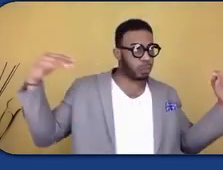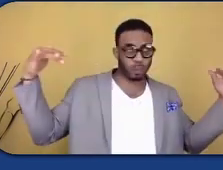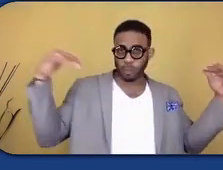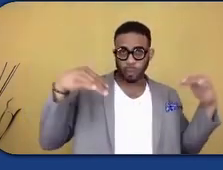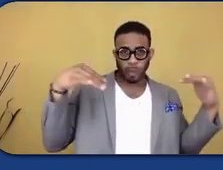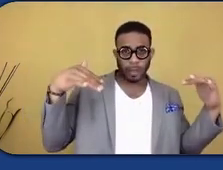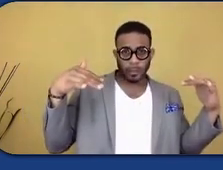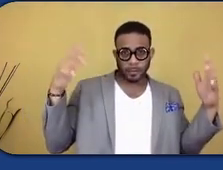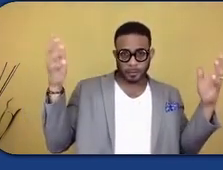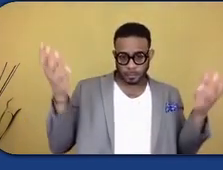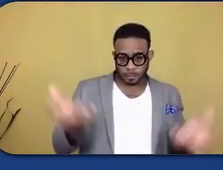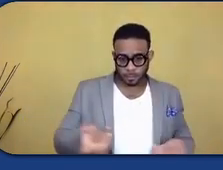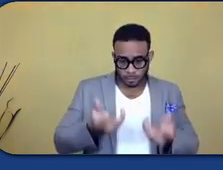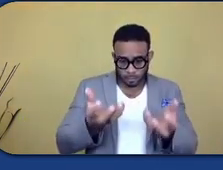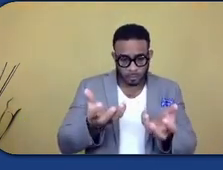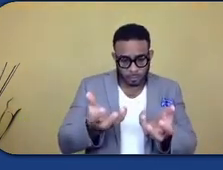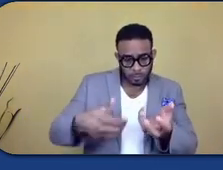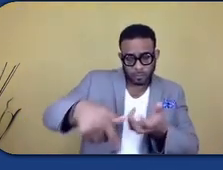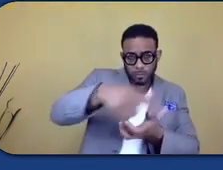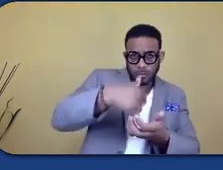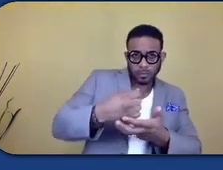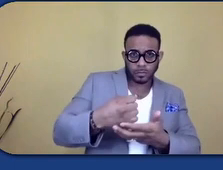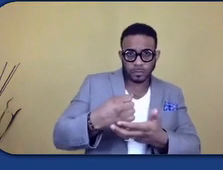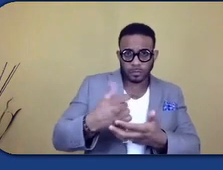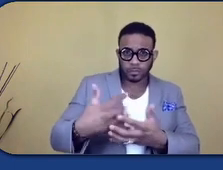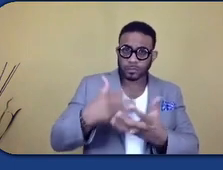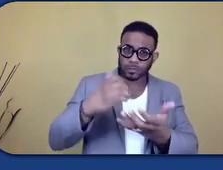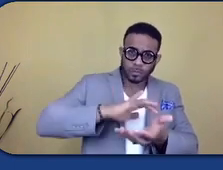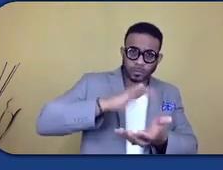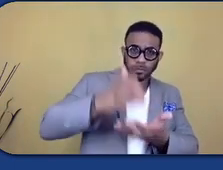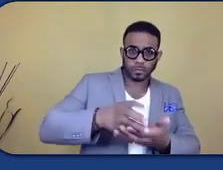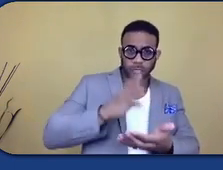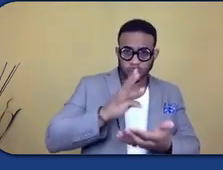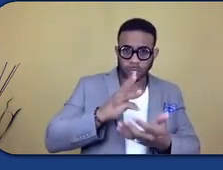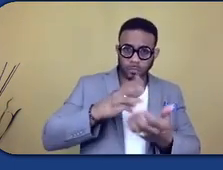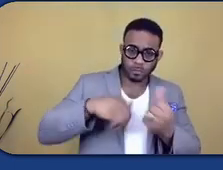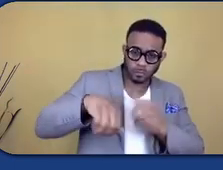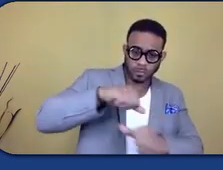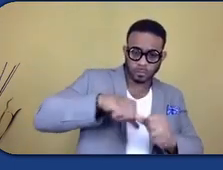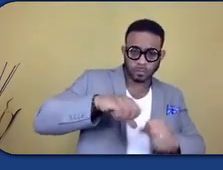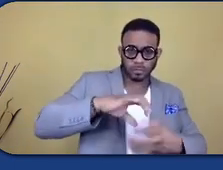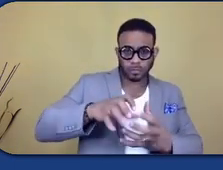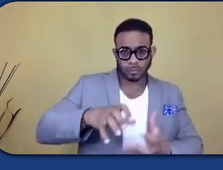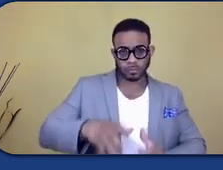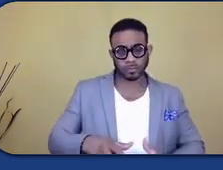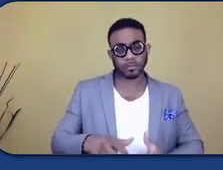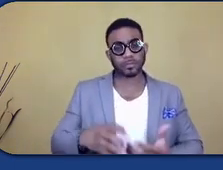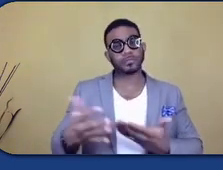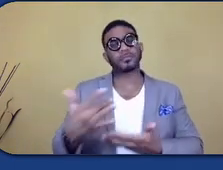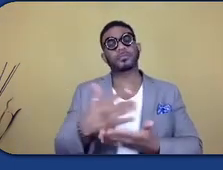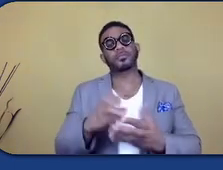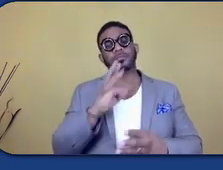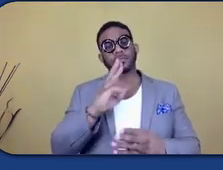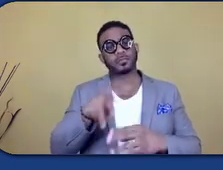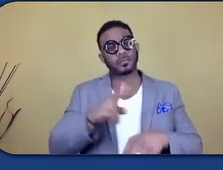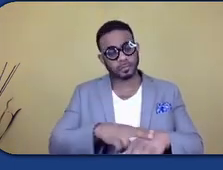two directions than having gutters all around the building. So we can collect a lot of water,